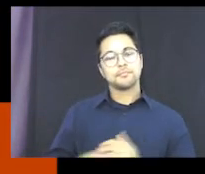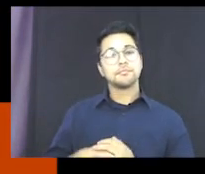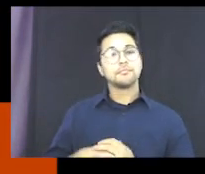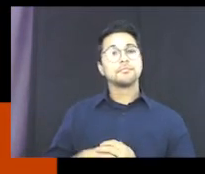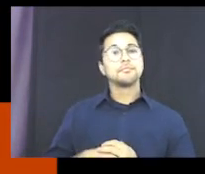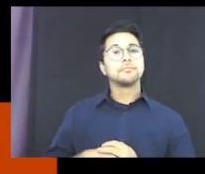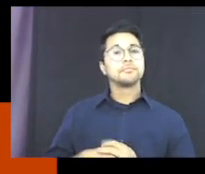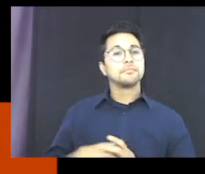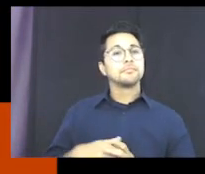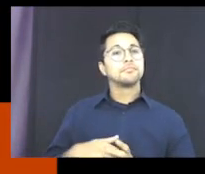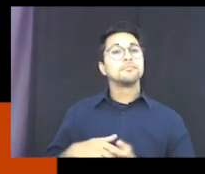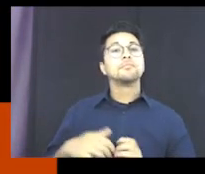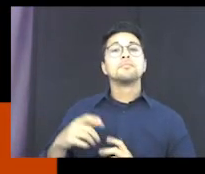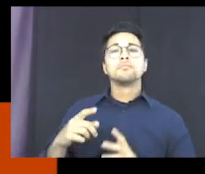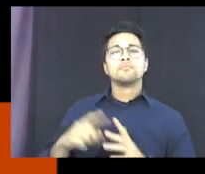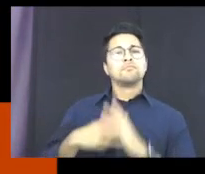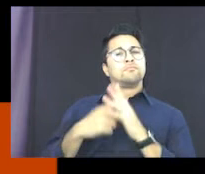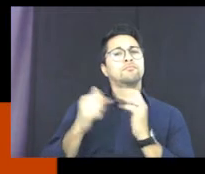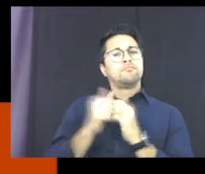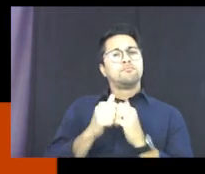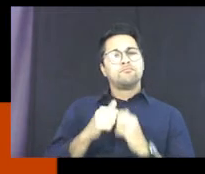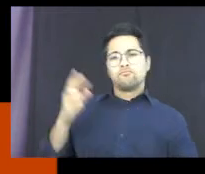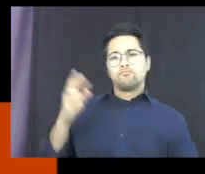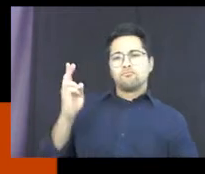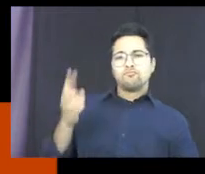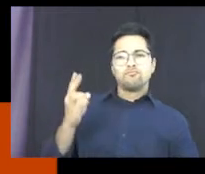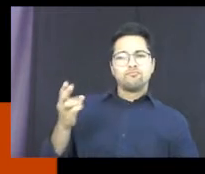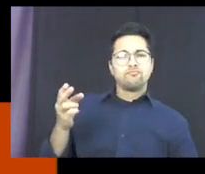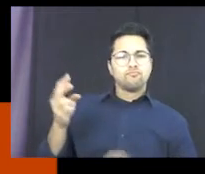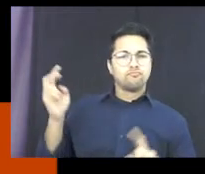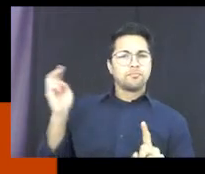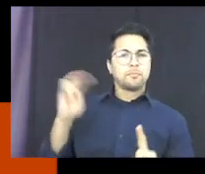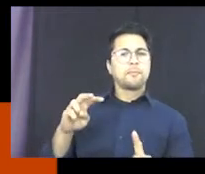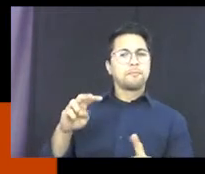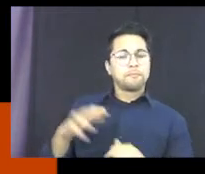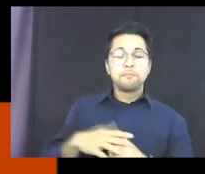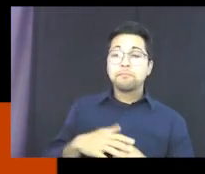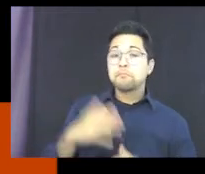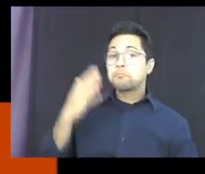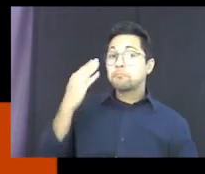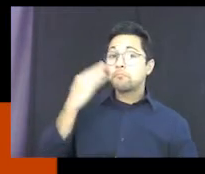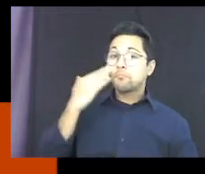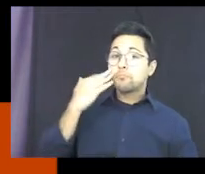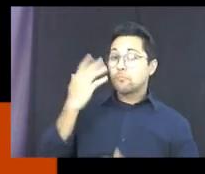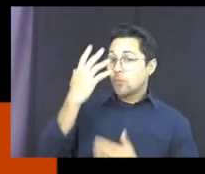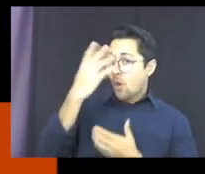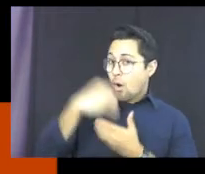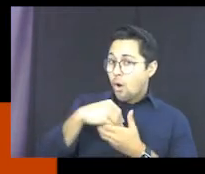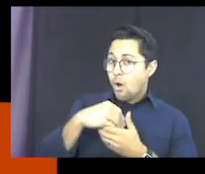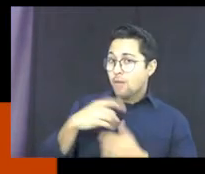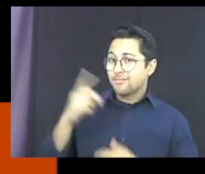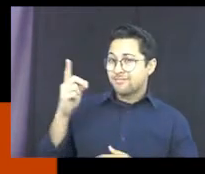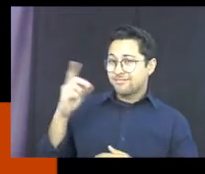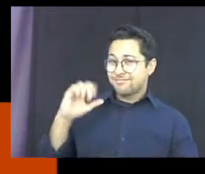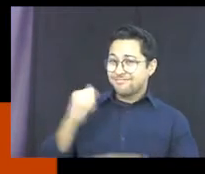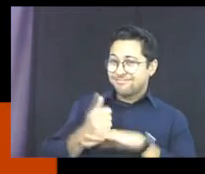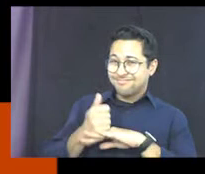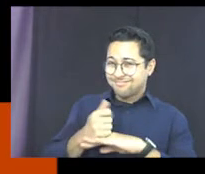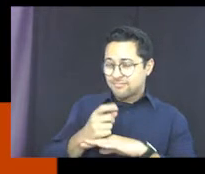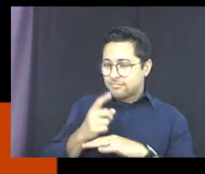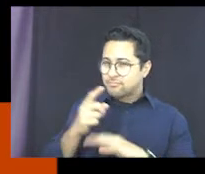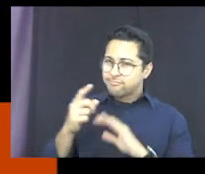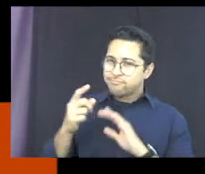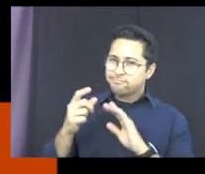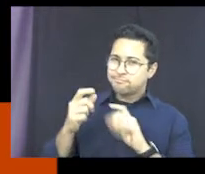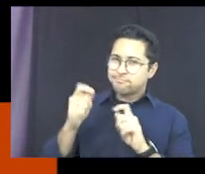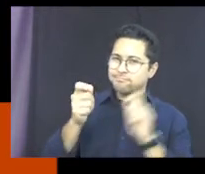I shall start with a historical perspective. Although autism was established as a